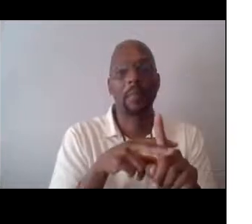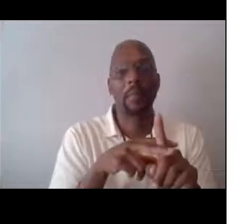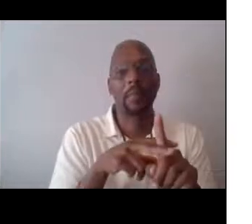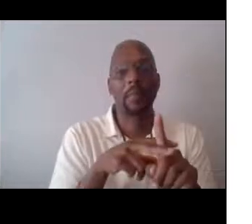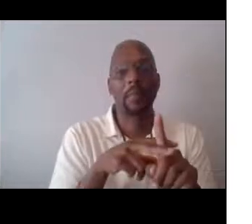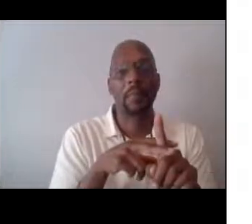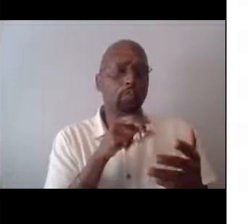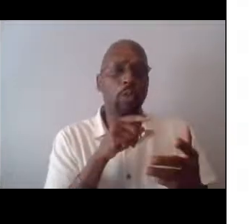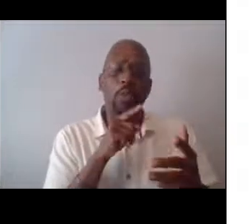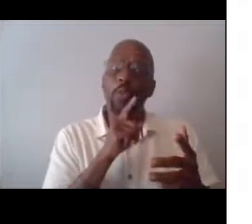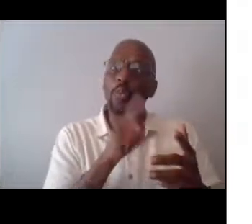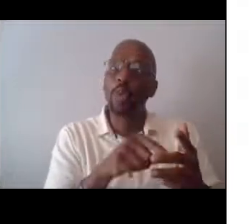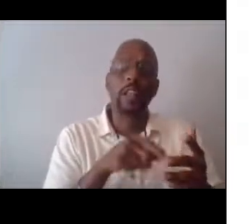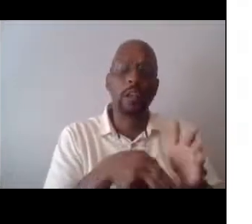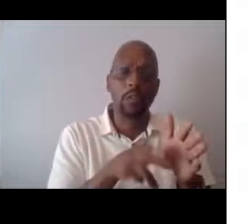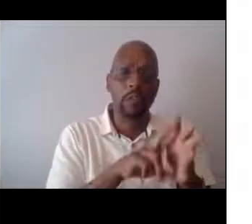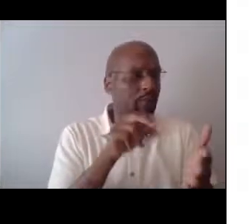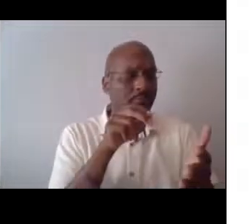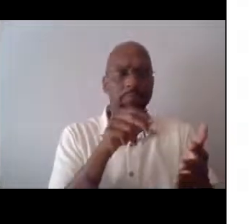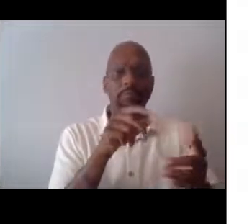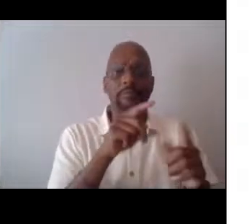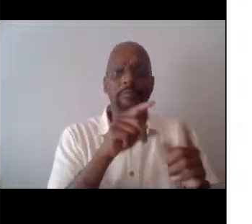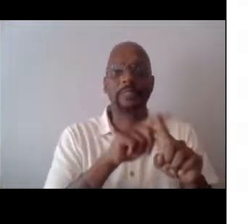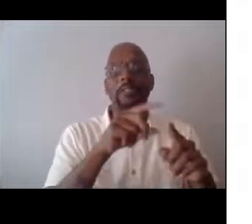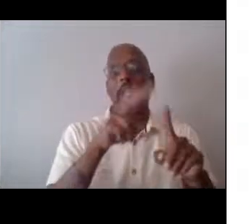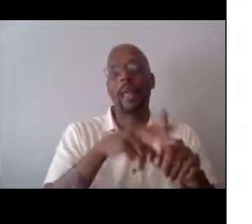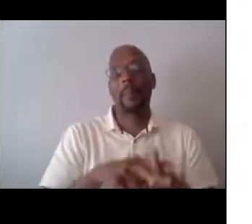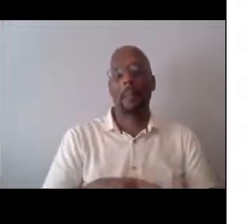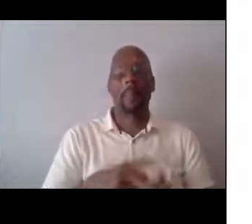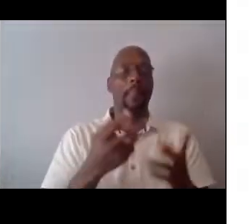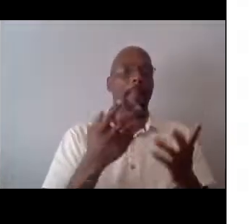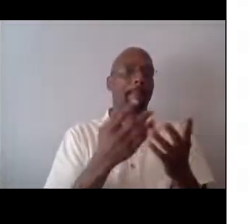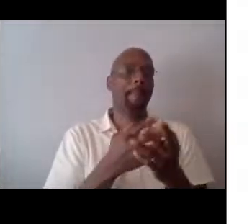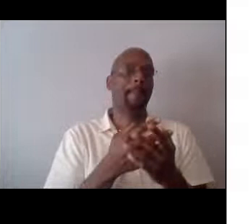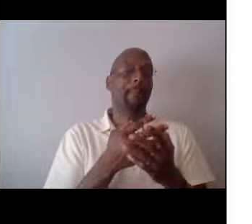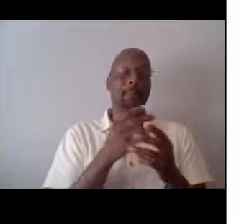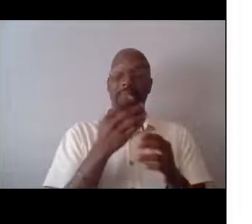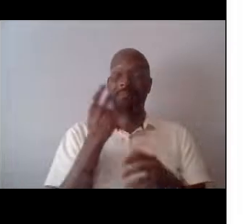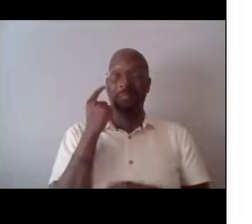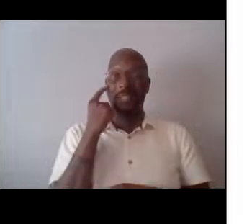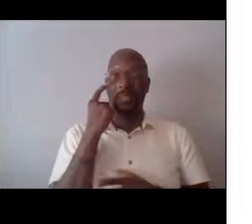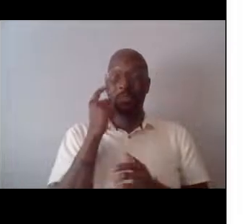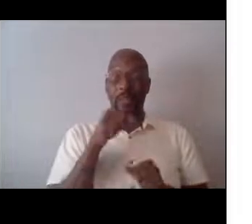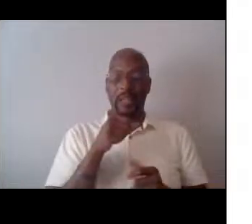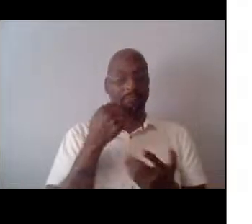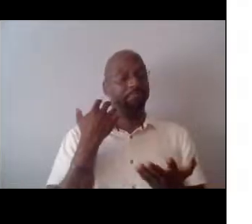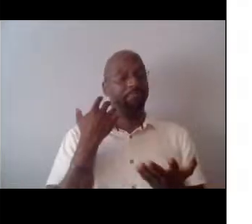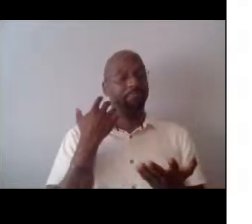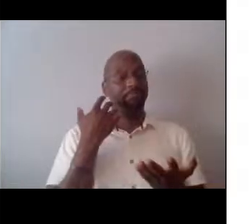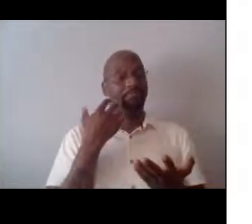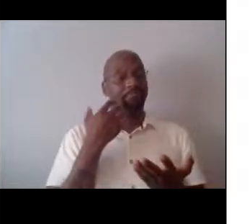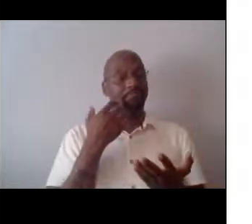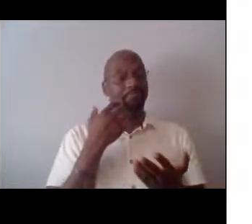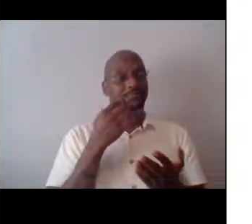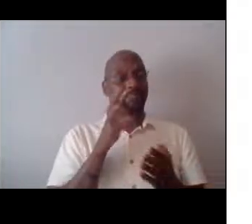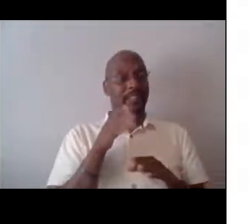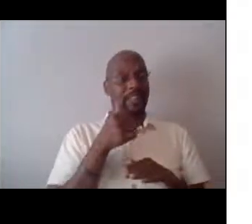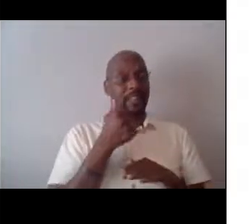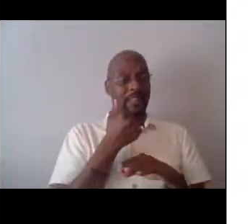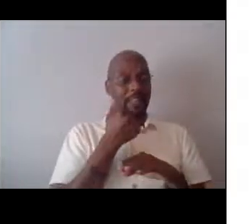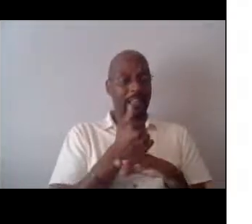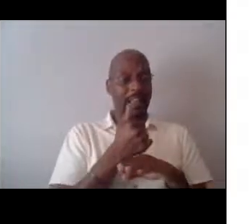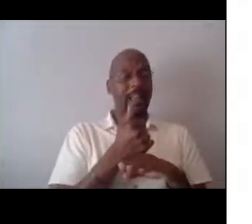short amount of time. And I think we were able to document and prioritize the members based